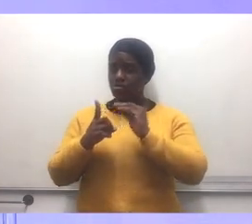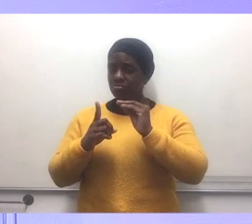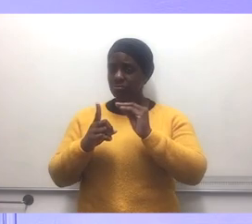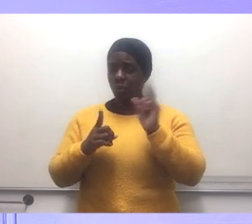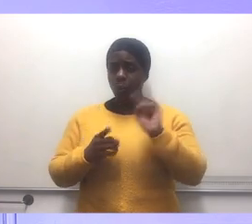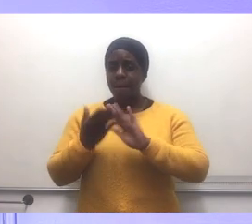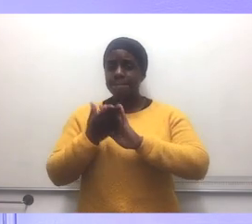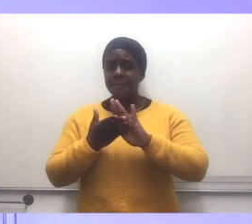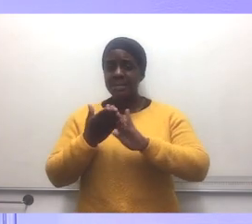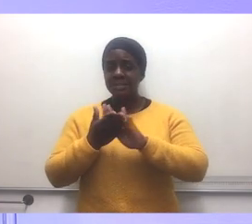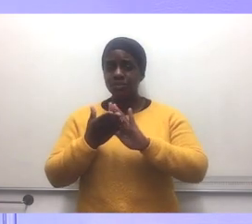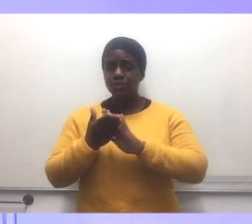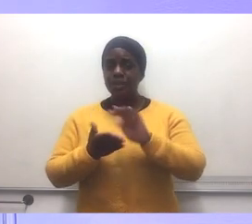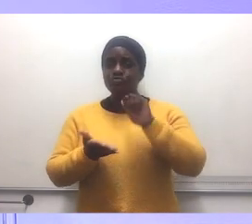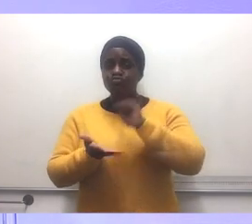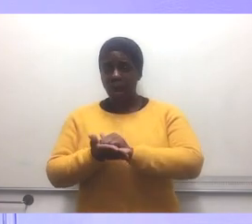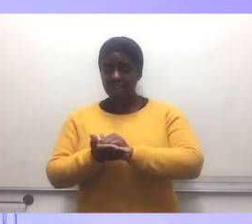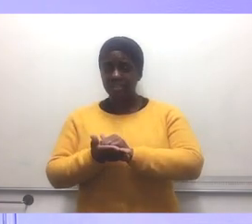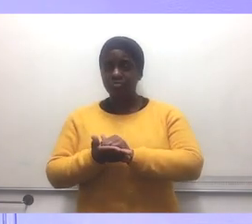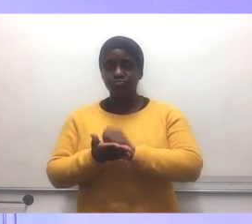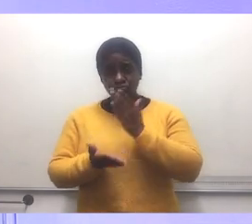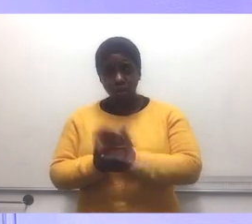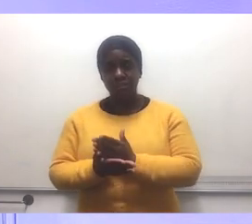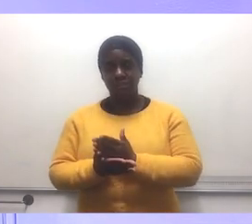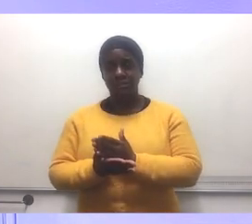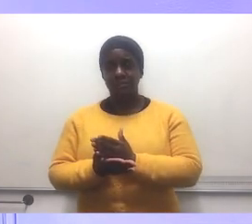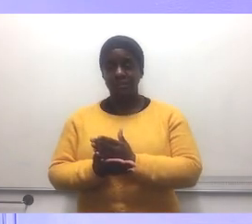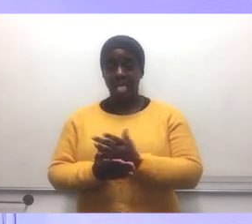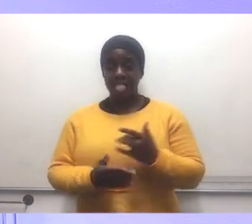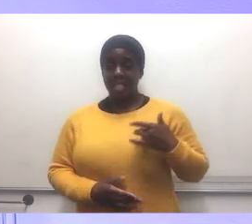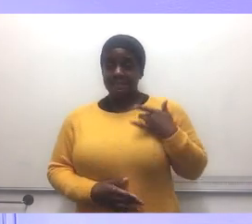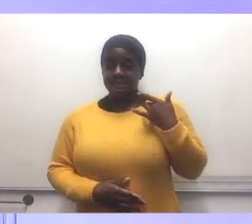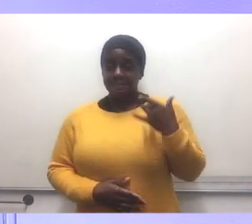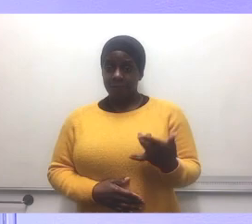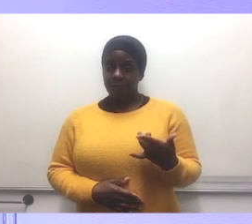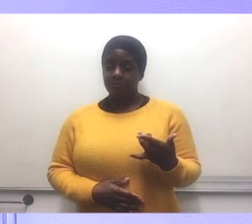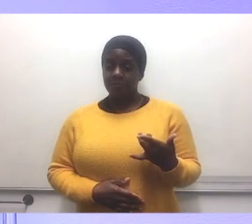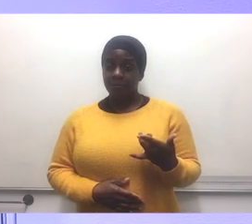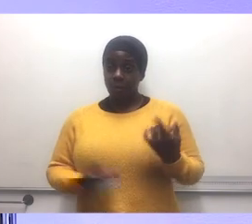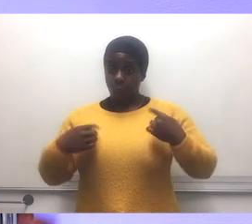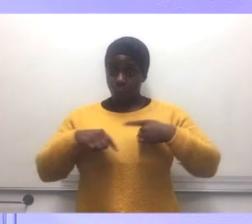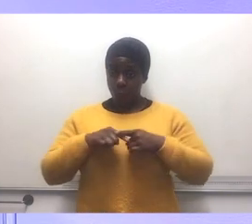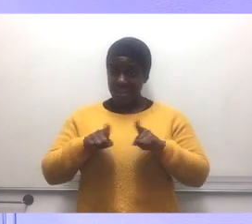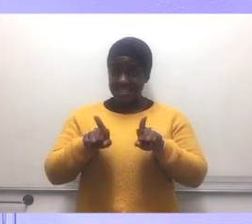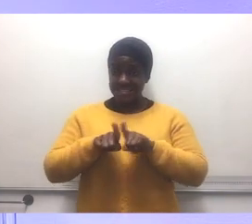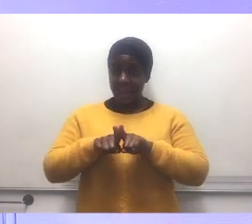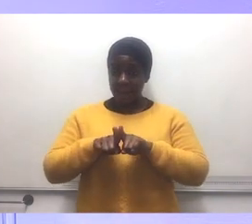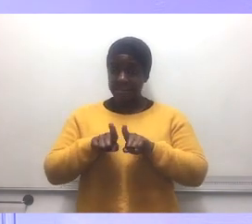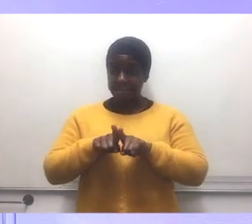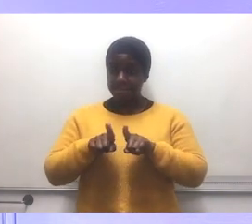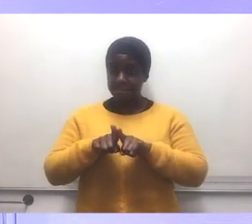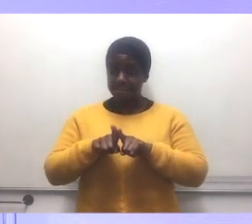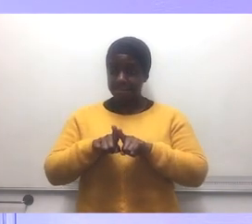it means to be right and just. He lived the life that we should live. He showed